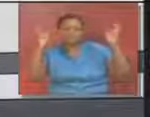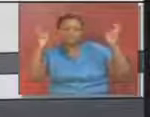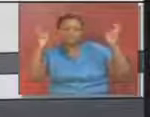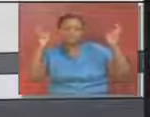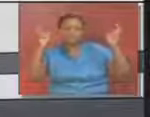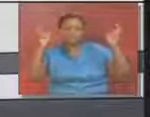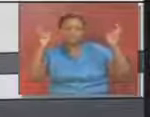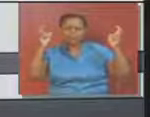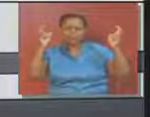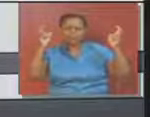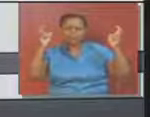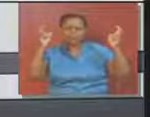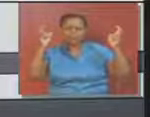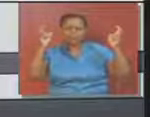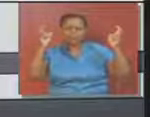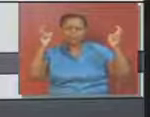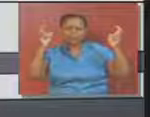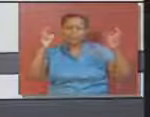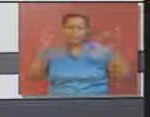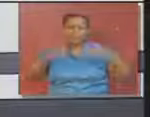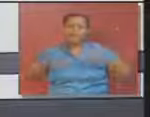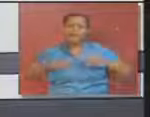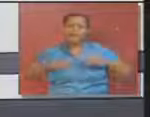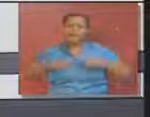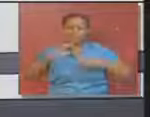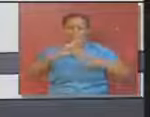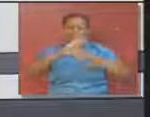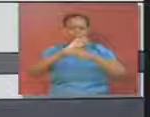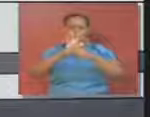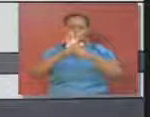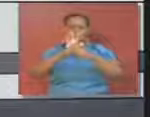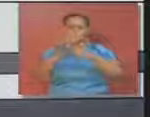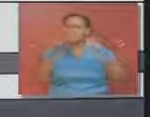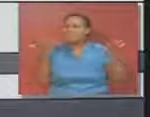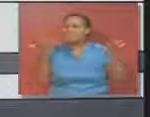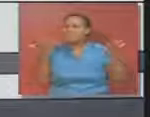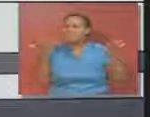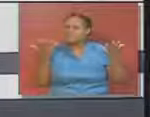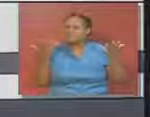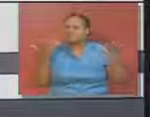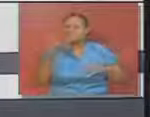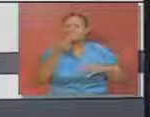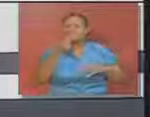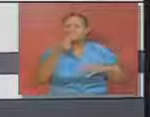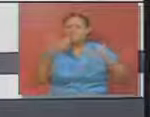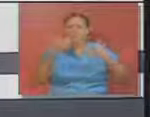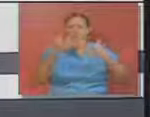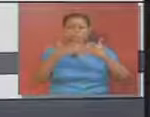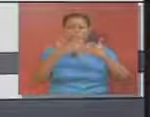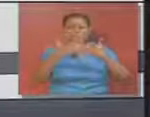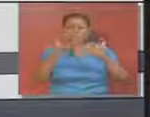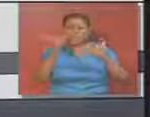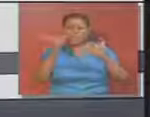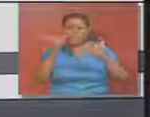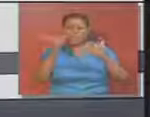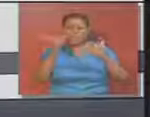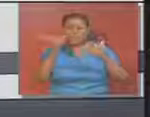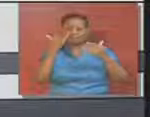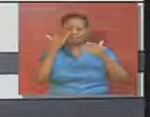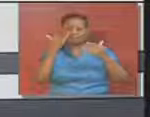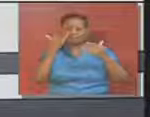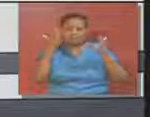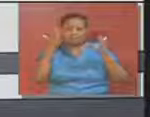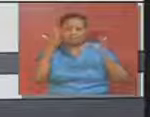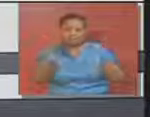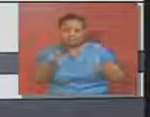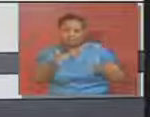recognized that even if you have a mild infection with COVID-19, mild, moderate, severe, but even mild, after 3 months